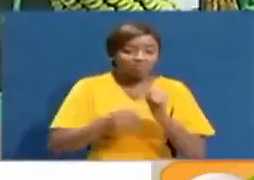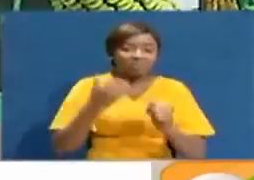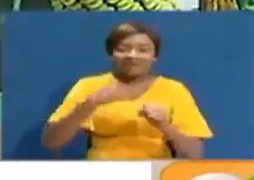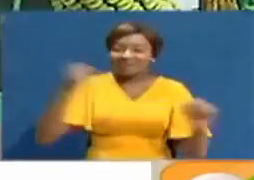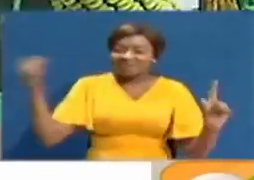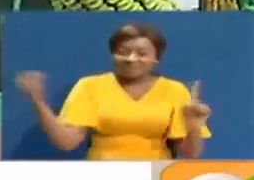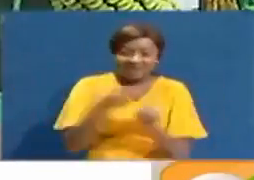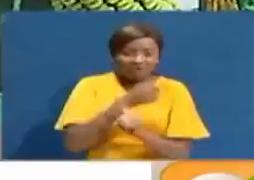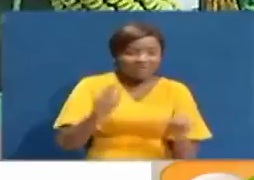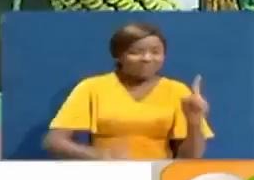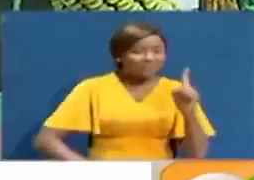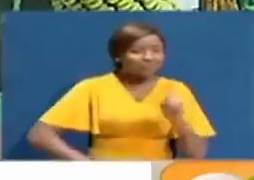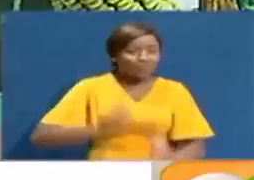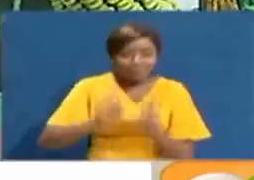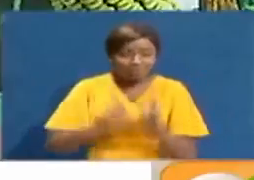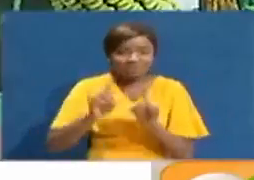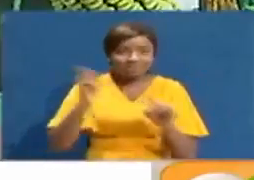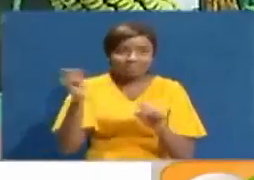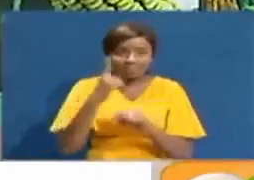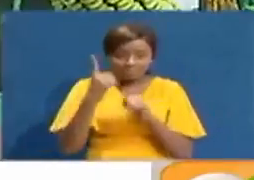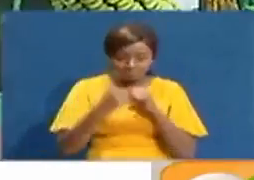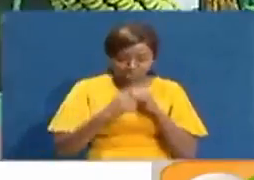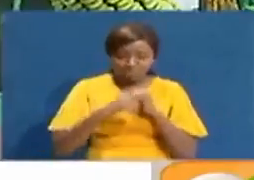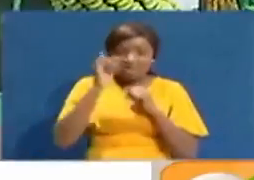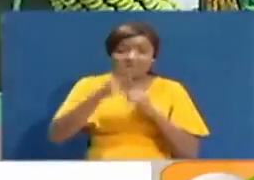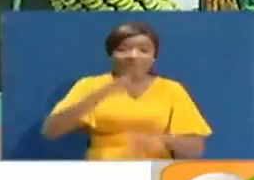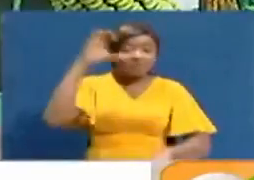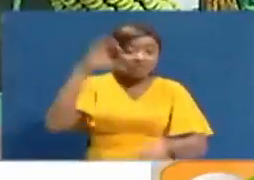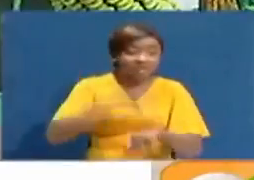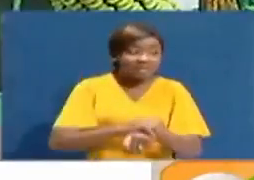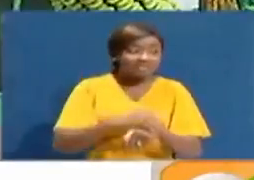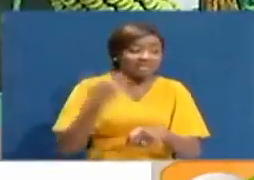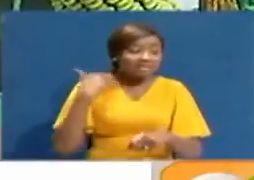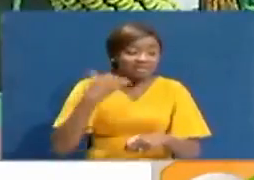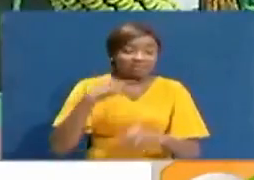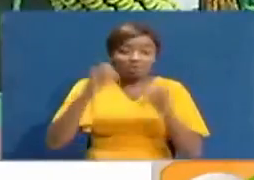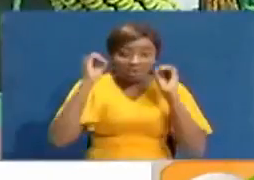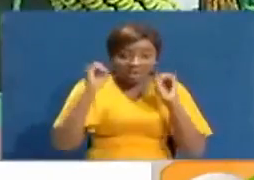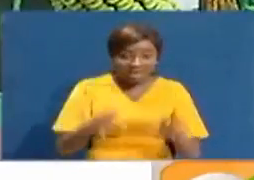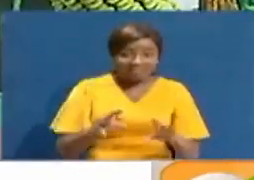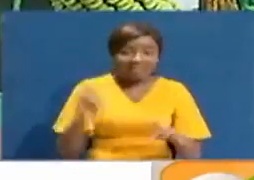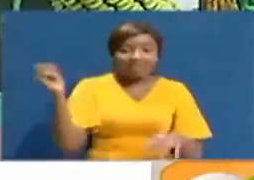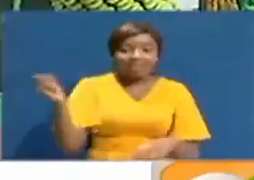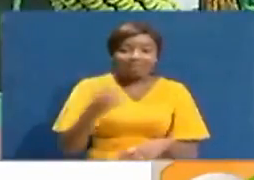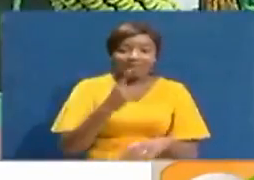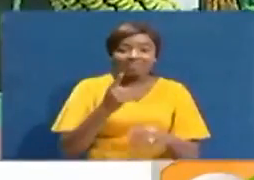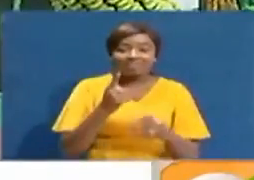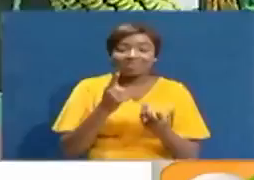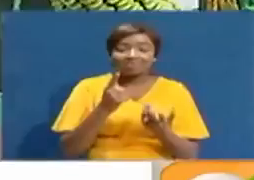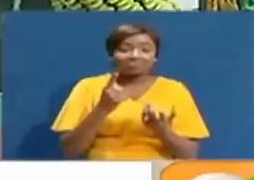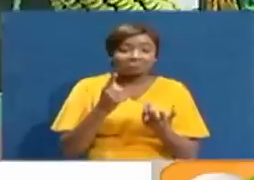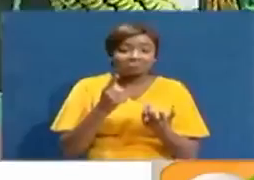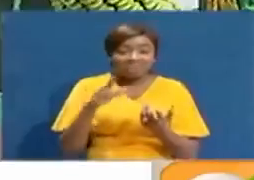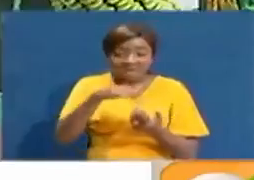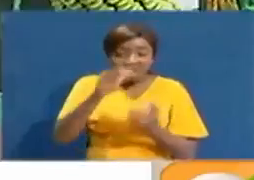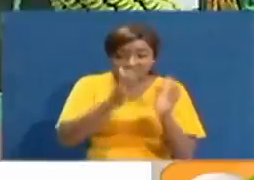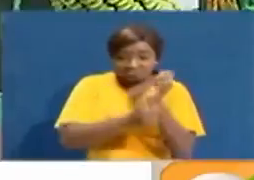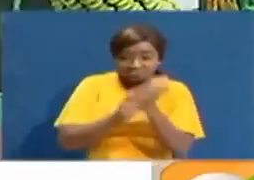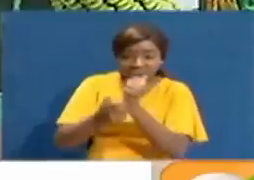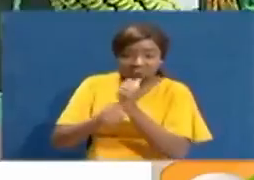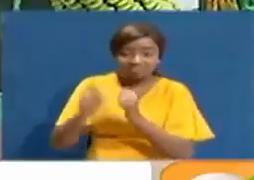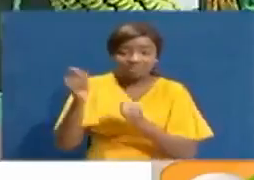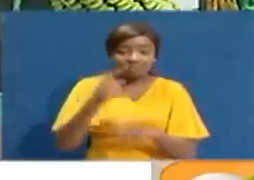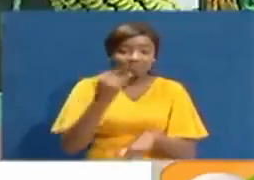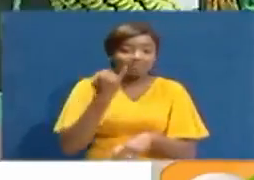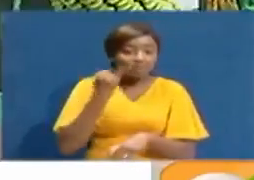violence around June. If we cannot find criminals in Nakuru County in maize plantations, then how, for instance, do we hope to find